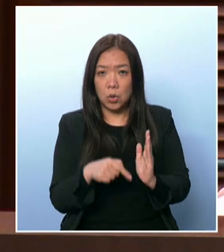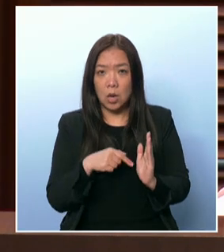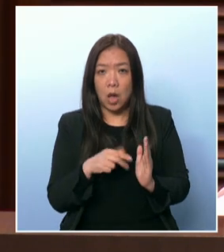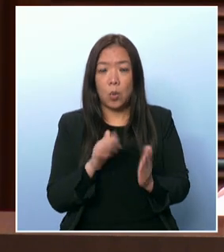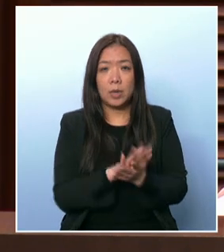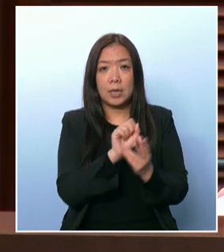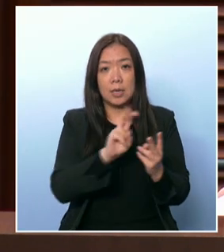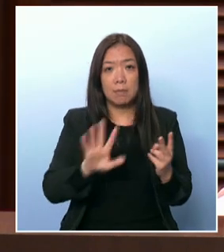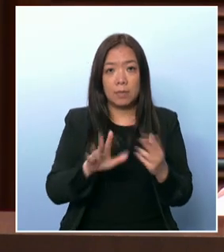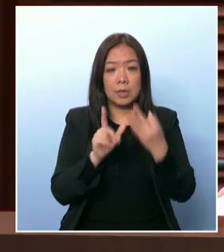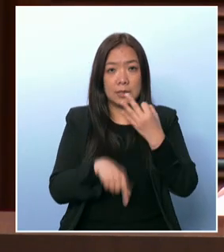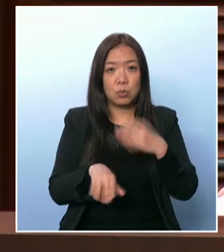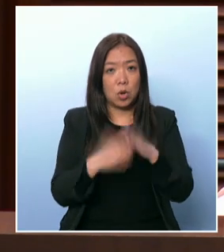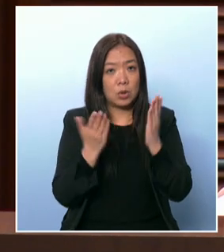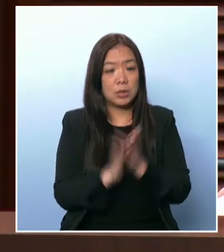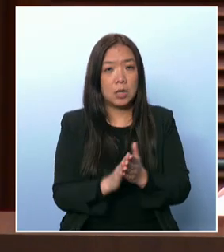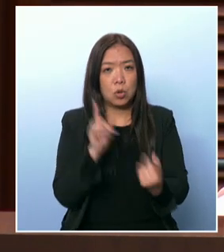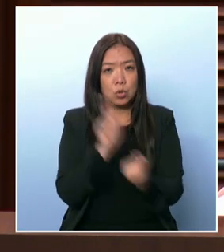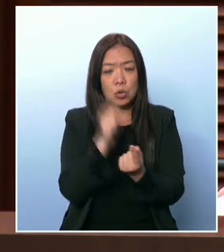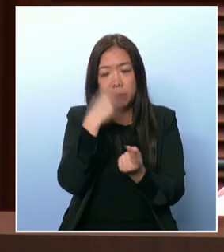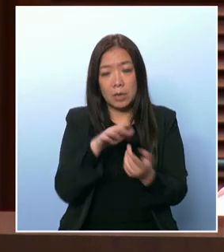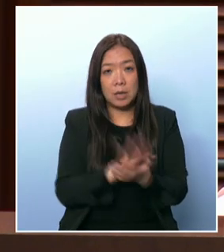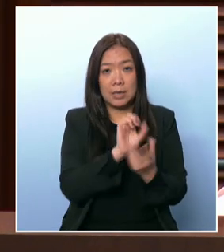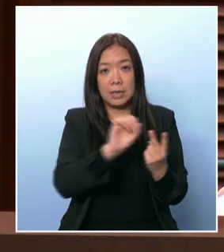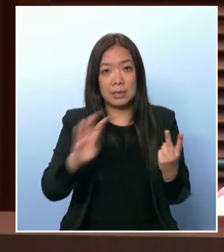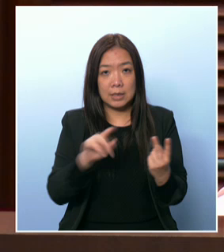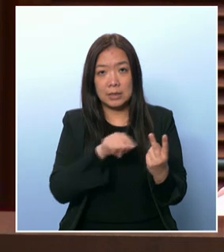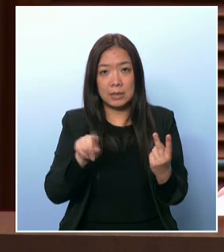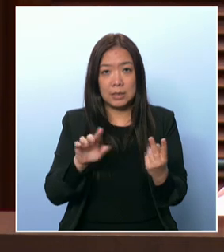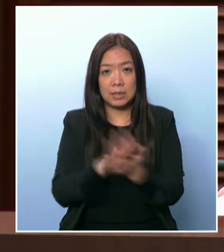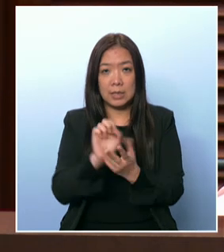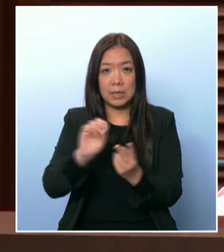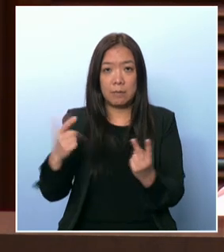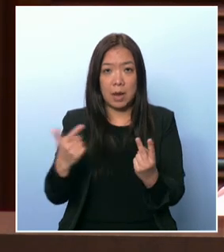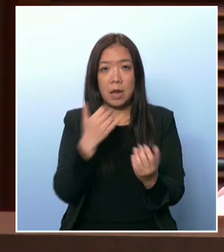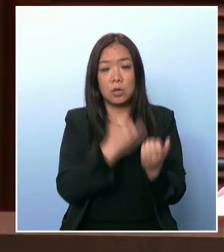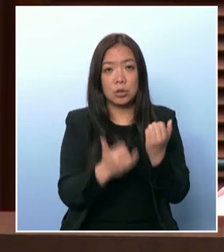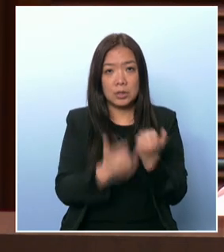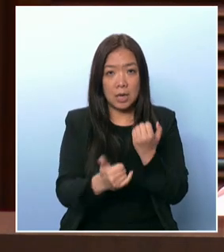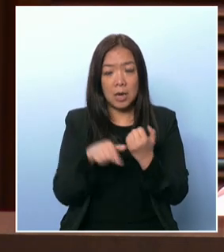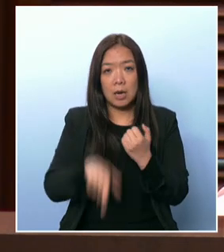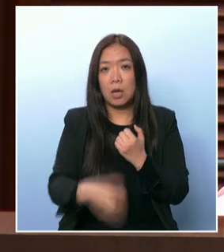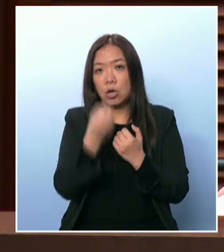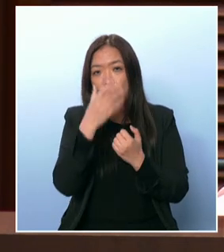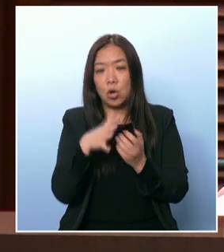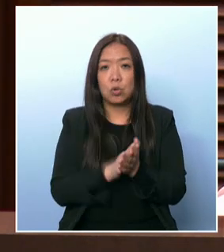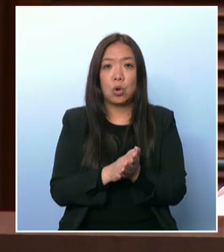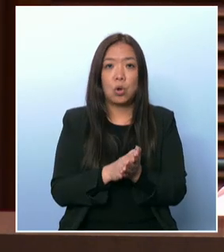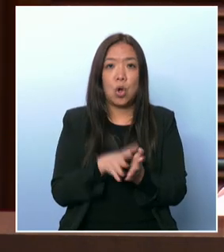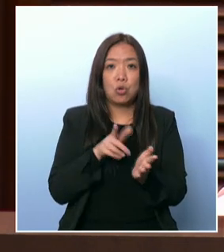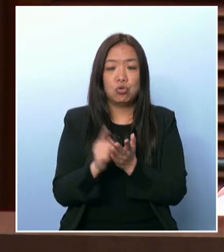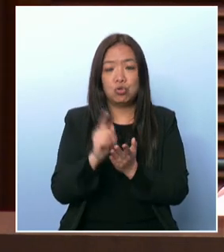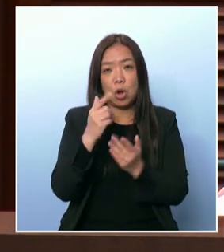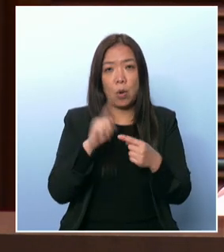second phase and third phase of the program. The second phase will begin in March this year. The targeted recipients are female Hong Kong residents studying in